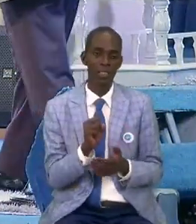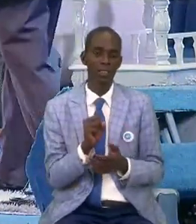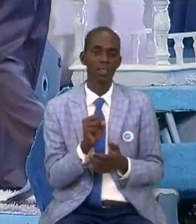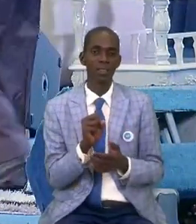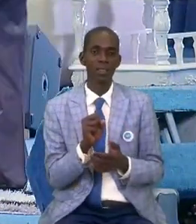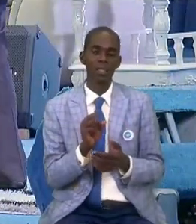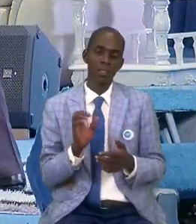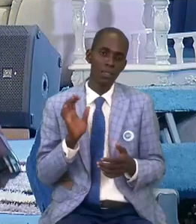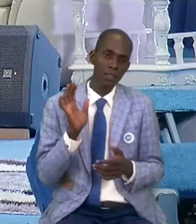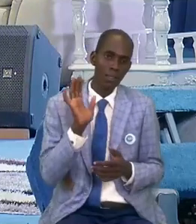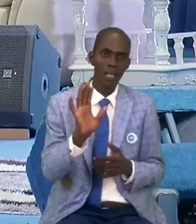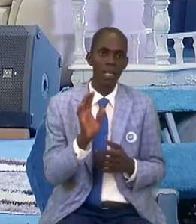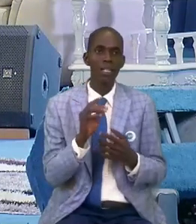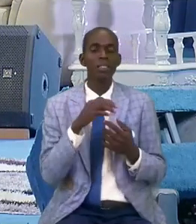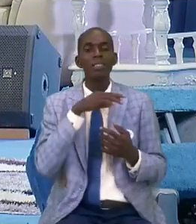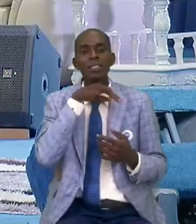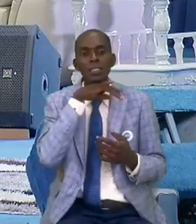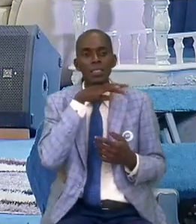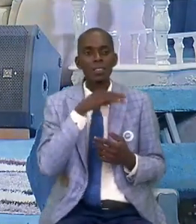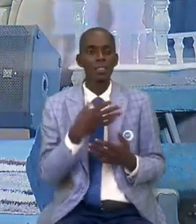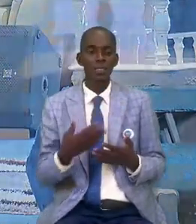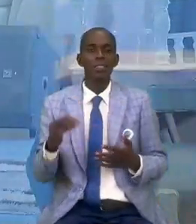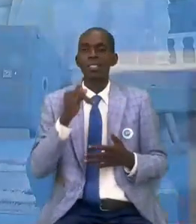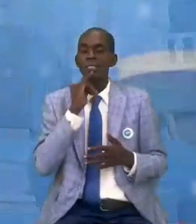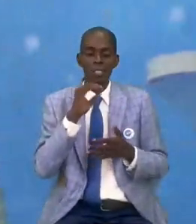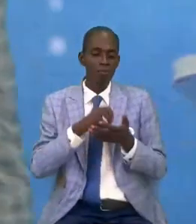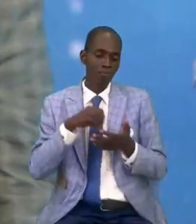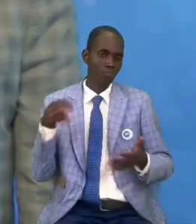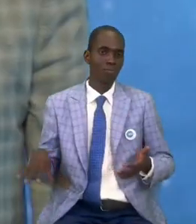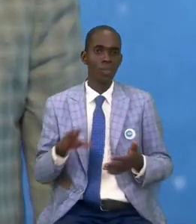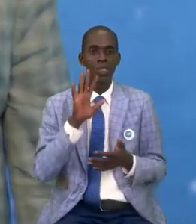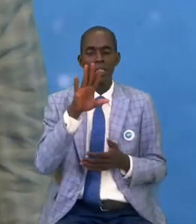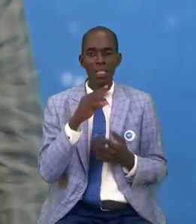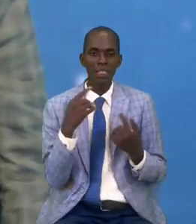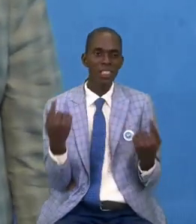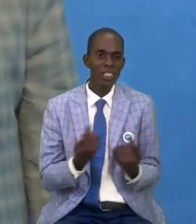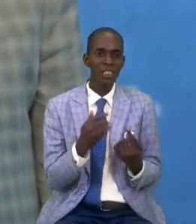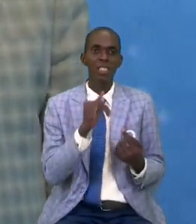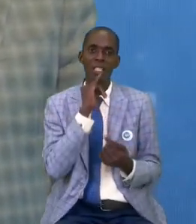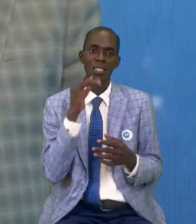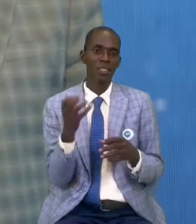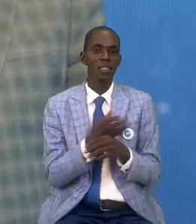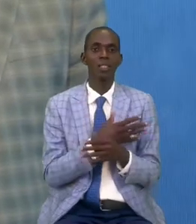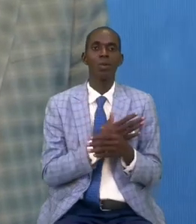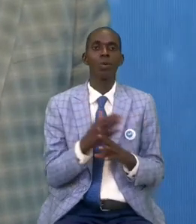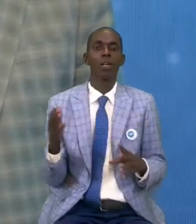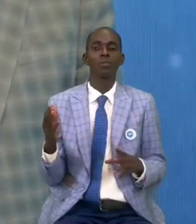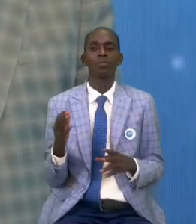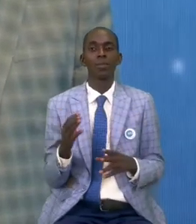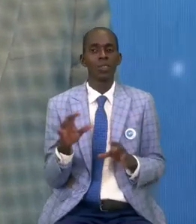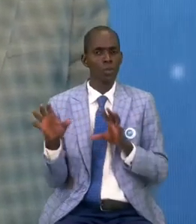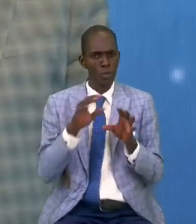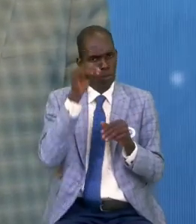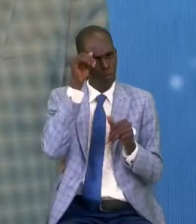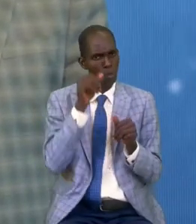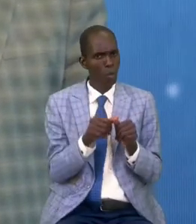Thine iniquity is taken away. Do you remember what I say? I confess, I am a man